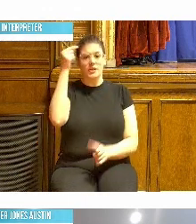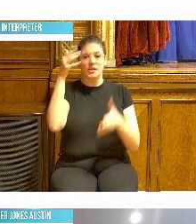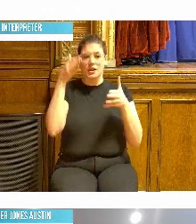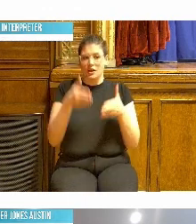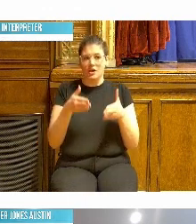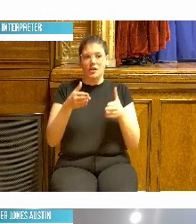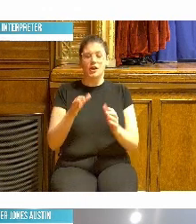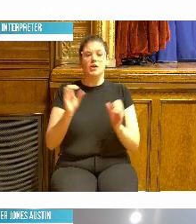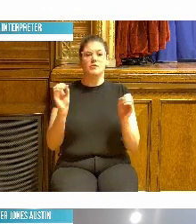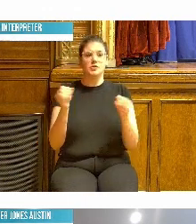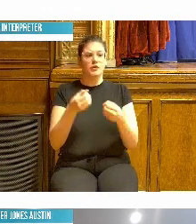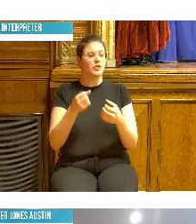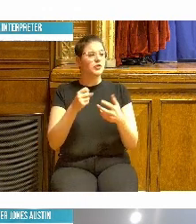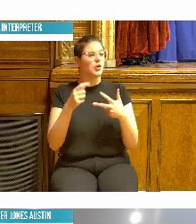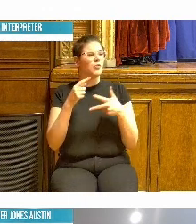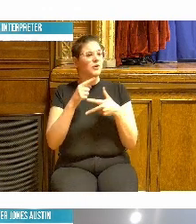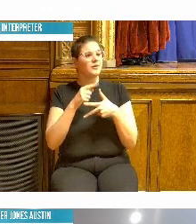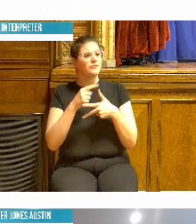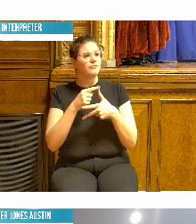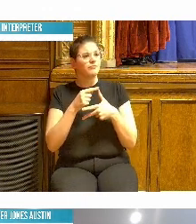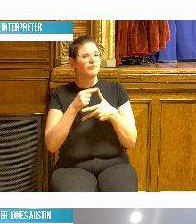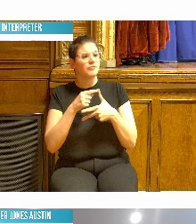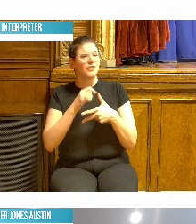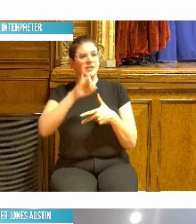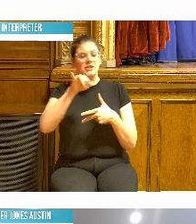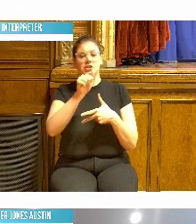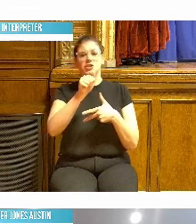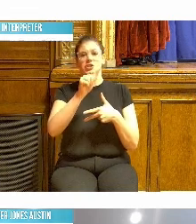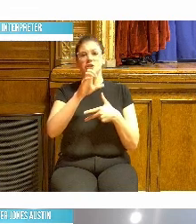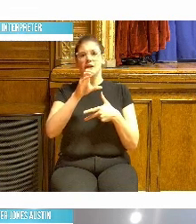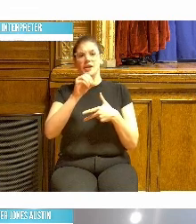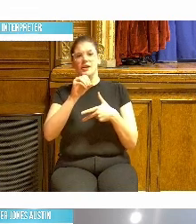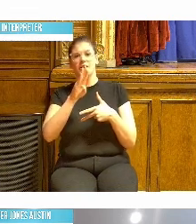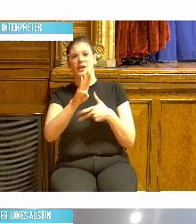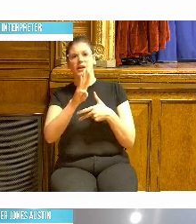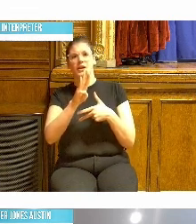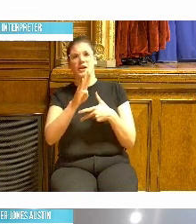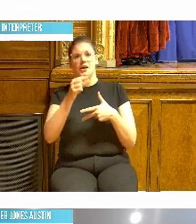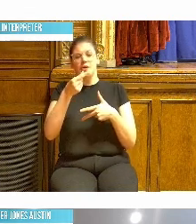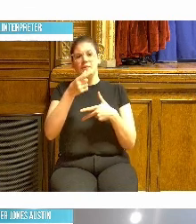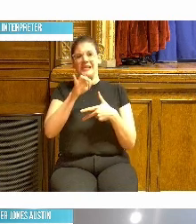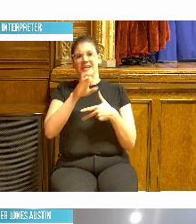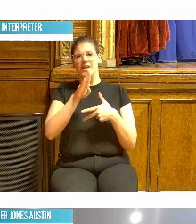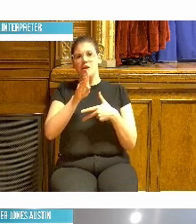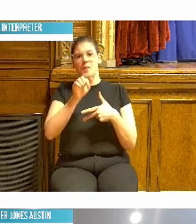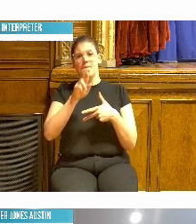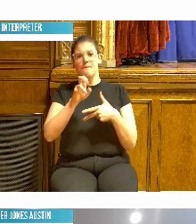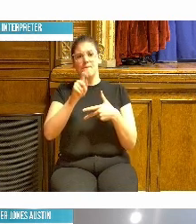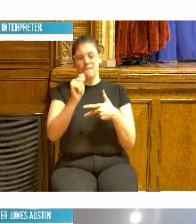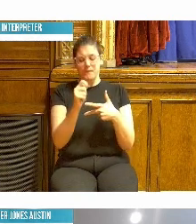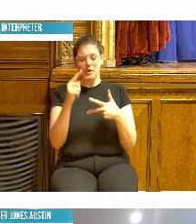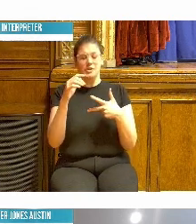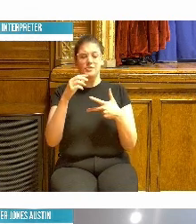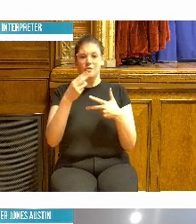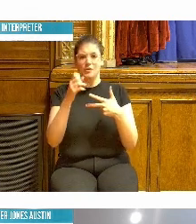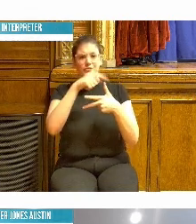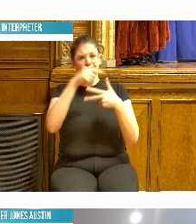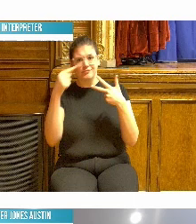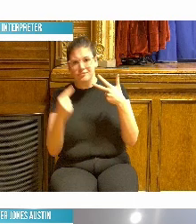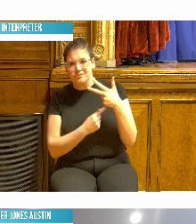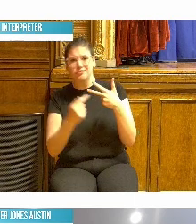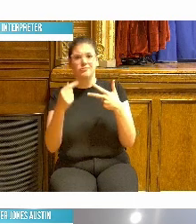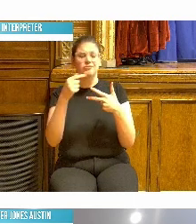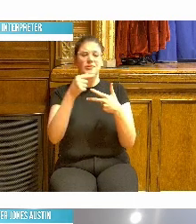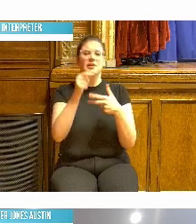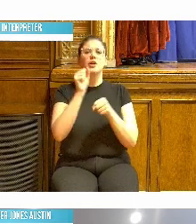and Jacob Gilbert Mahoney, if they would stand. This is certainly a testimony of the support from the governor's office, so thank you for